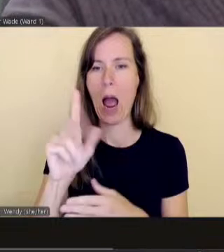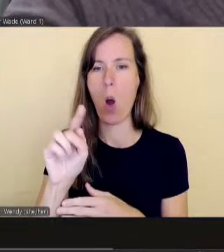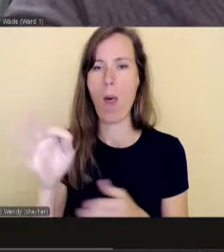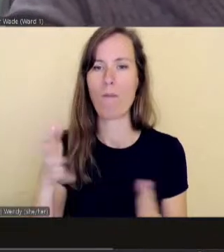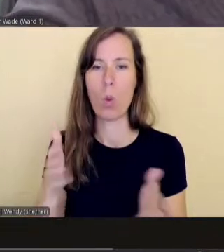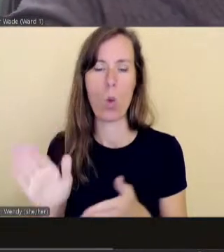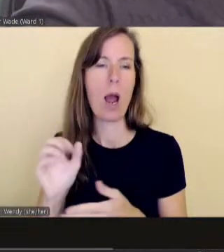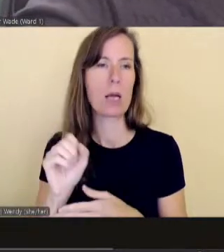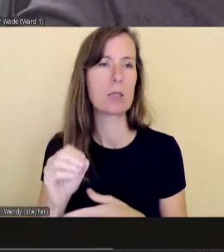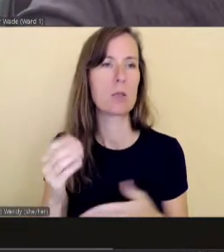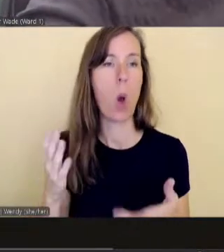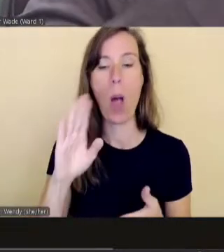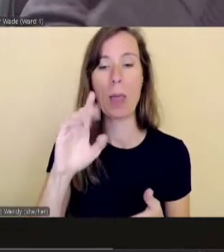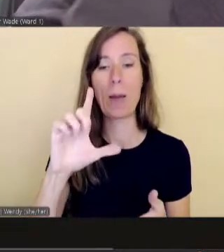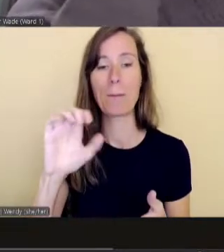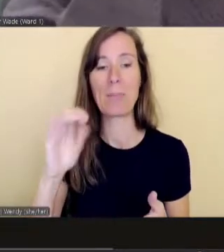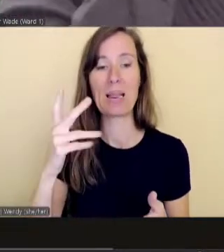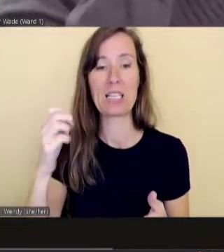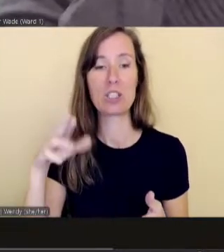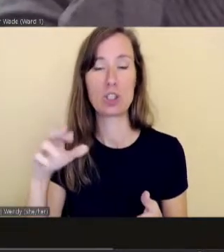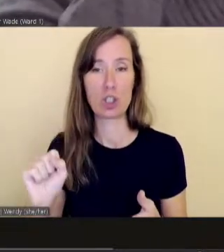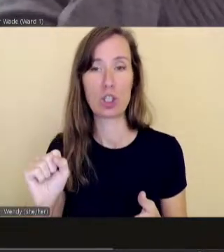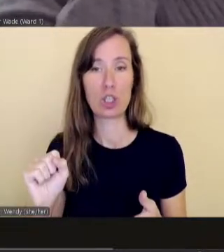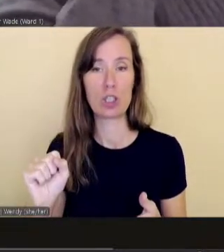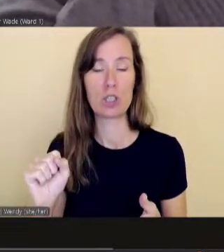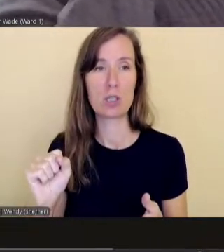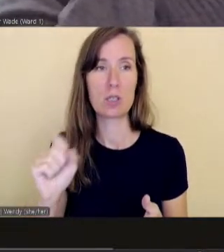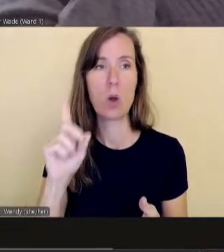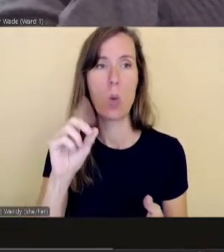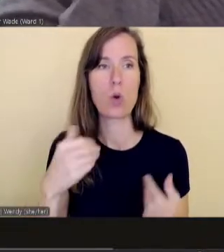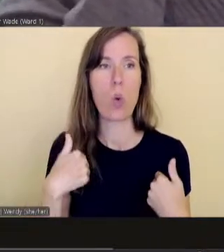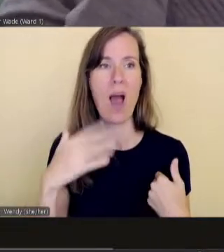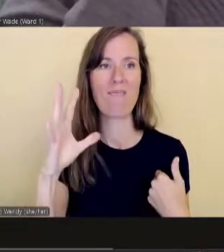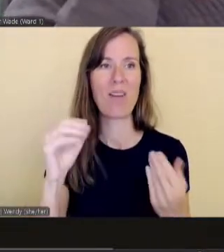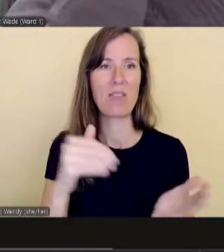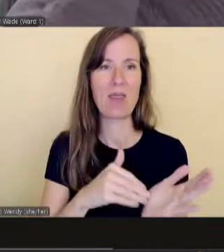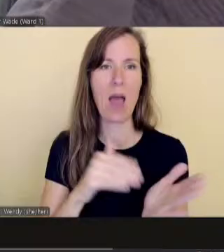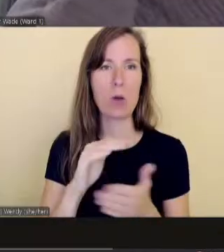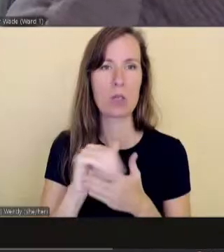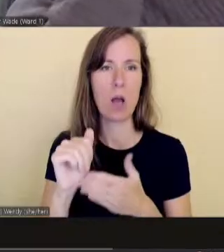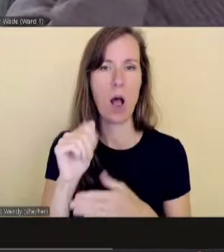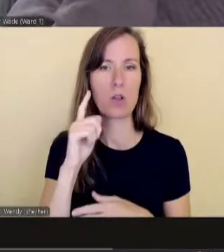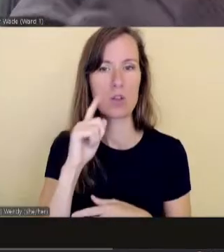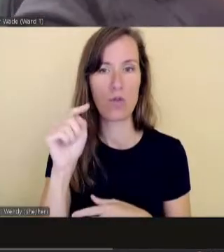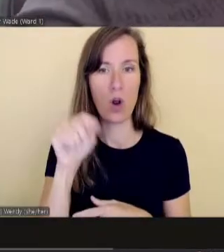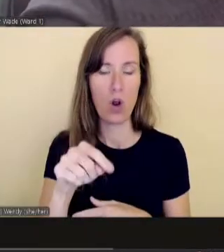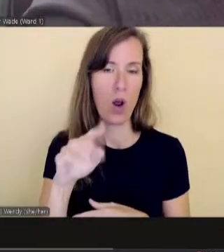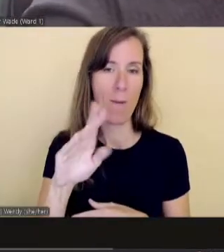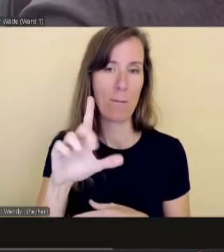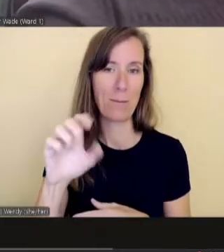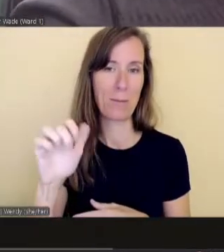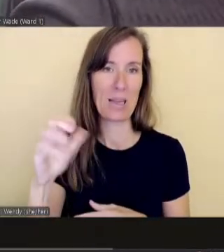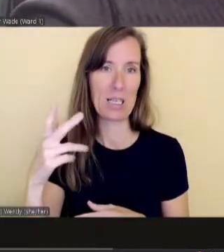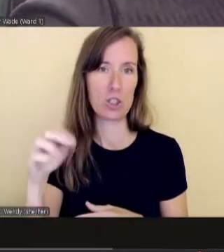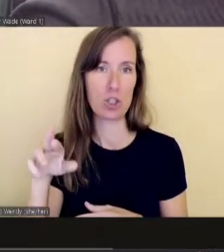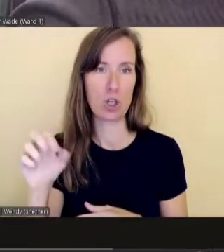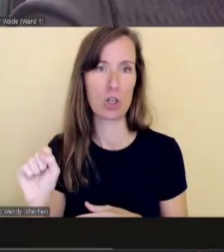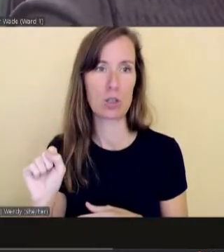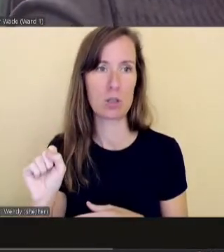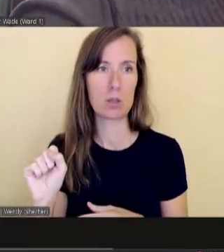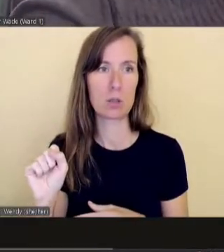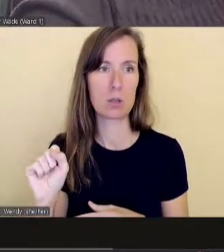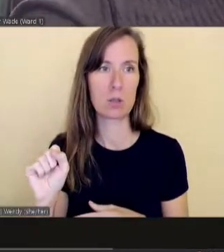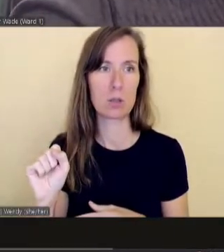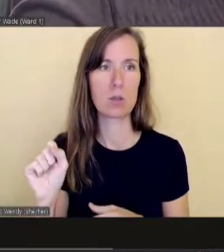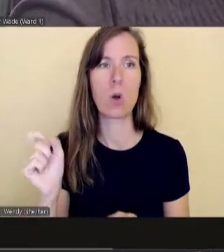the bleachers, we do have $50,000 allocated for bleachers, and we do